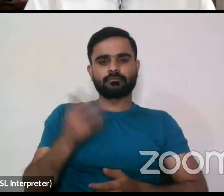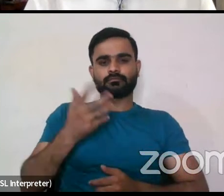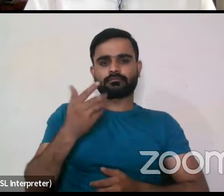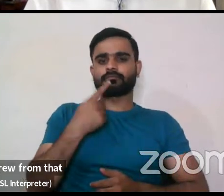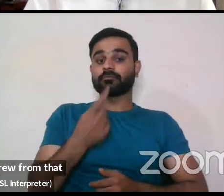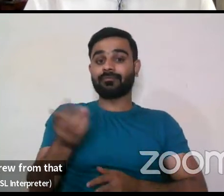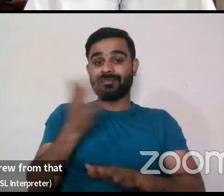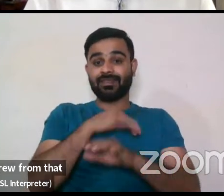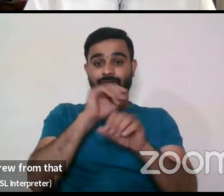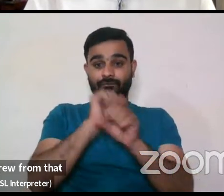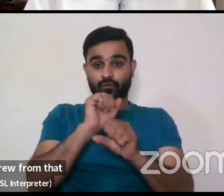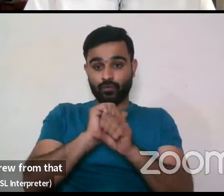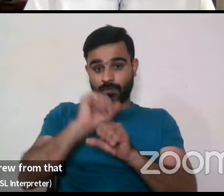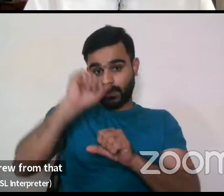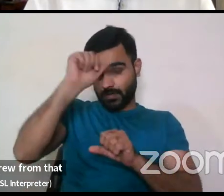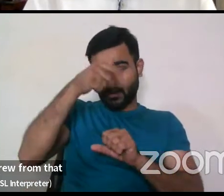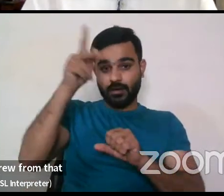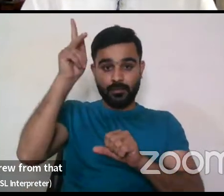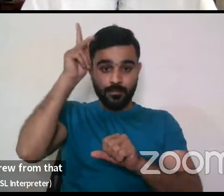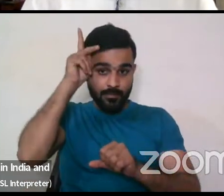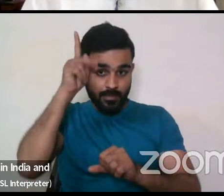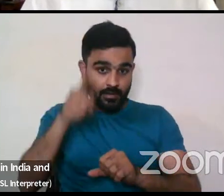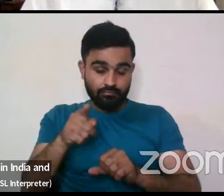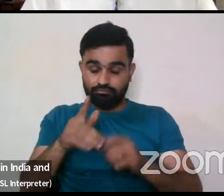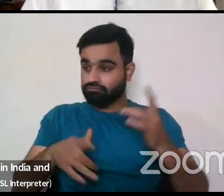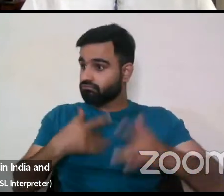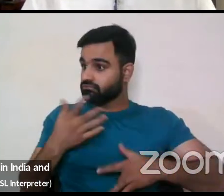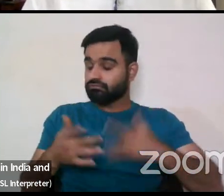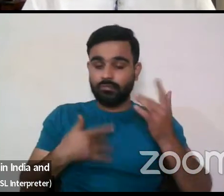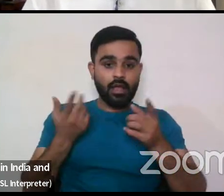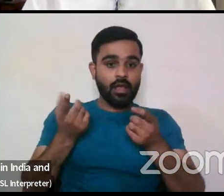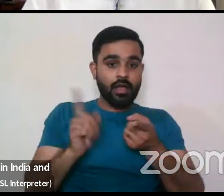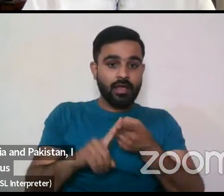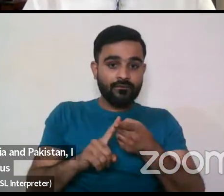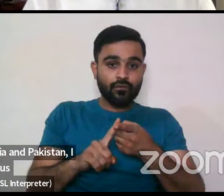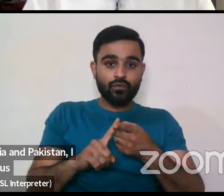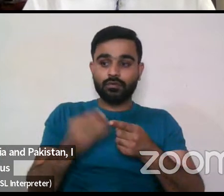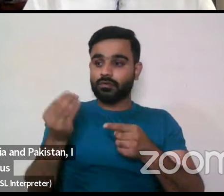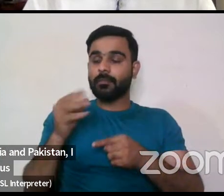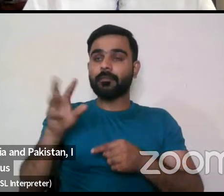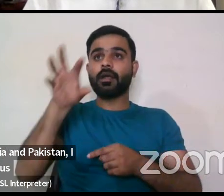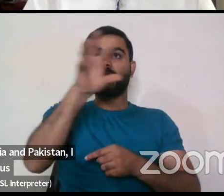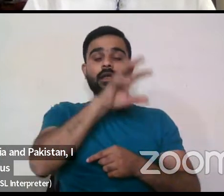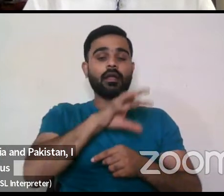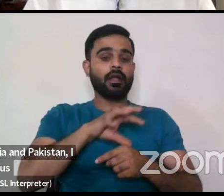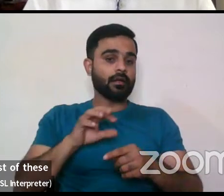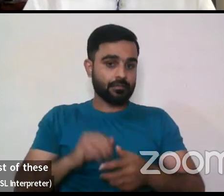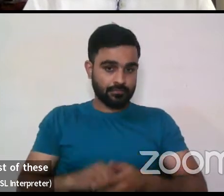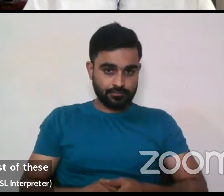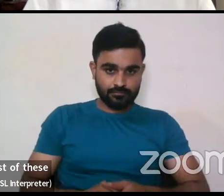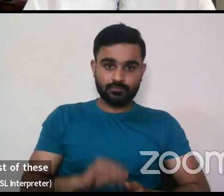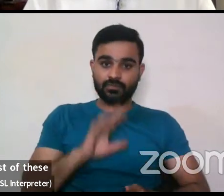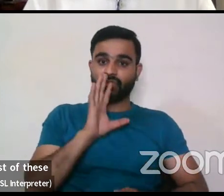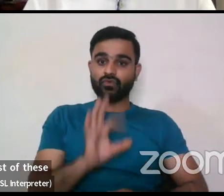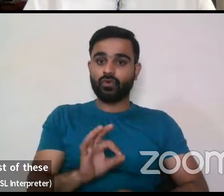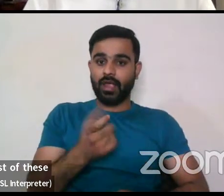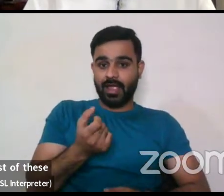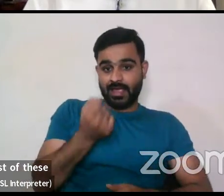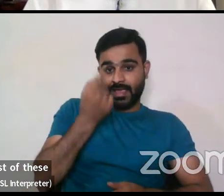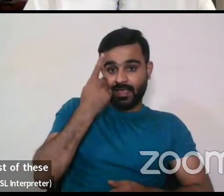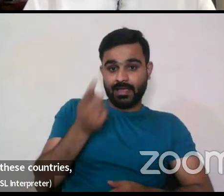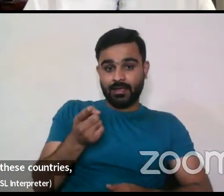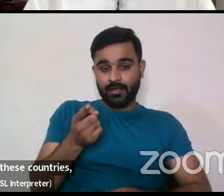as I was working in India and Pakistan, I became extremely curious about what's happening in the rest of these countries. And of course, there was an understanding